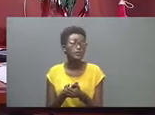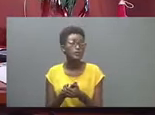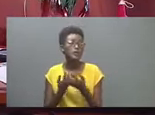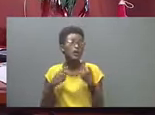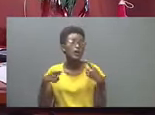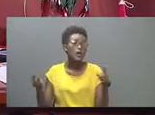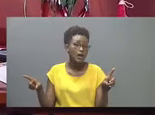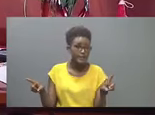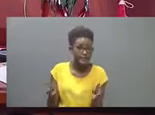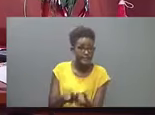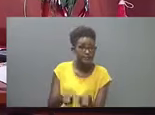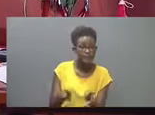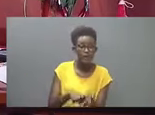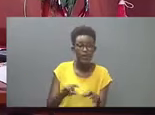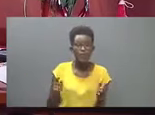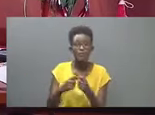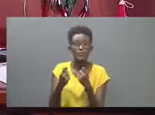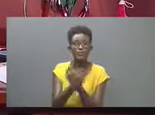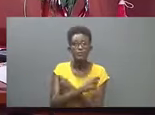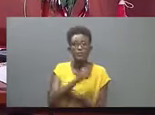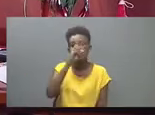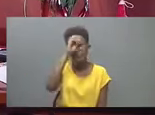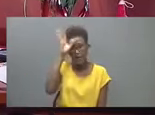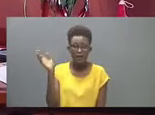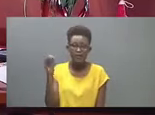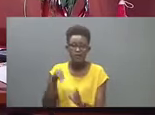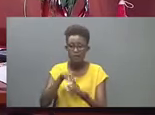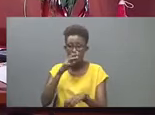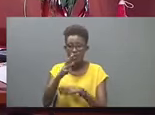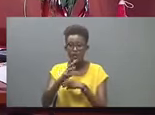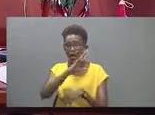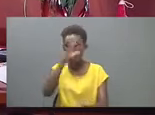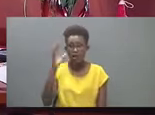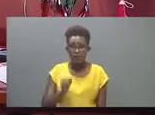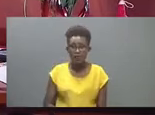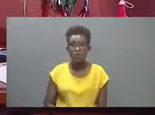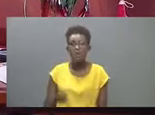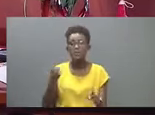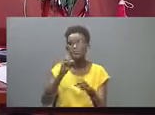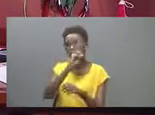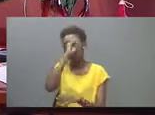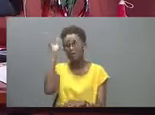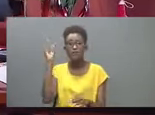Biba igitangaza muri Afrika. A spectacle in the country. Itangaza mu gihugu.